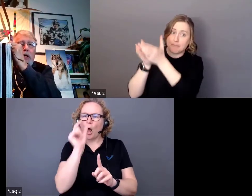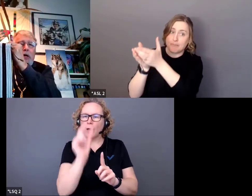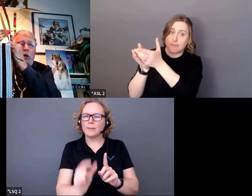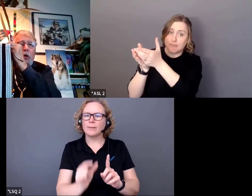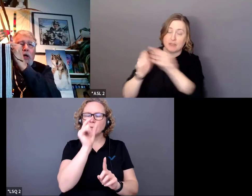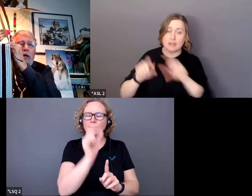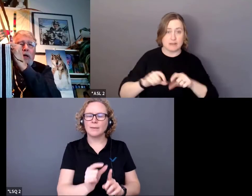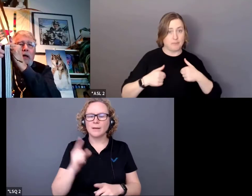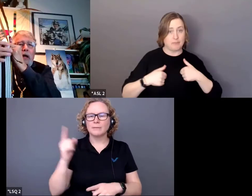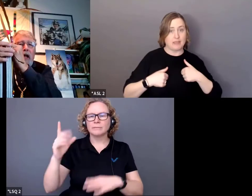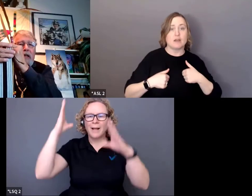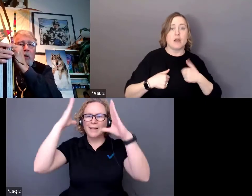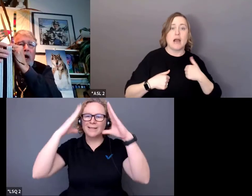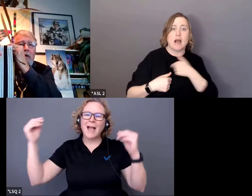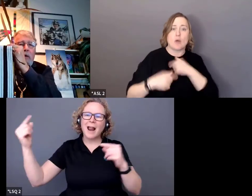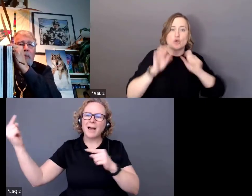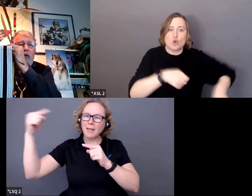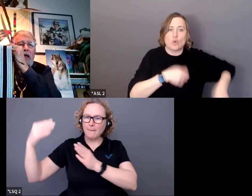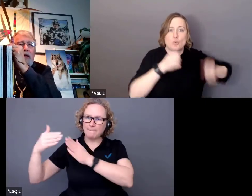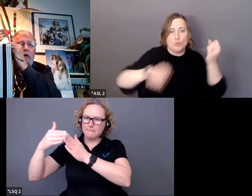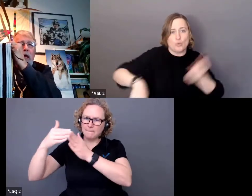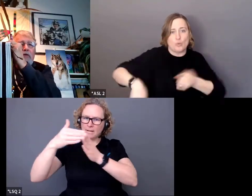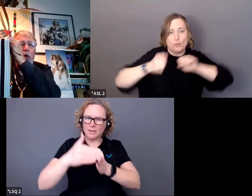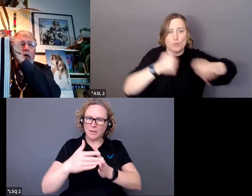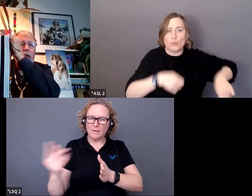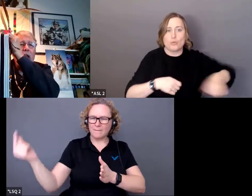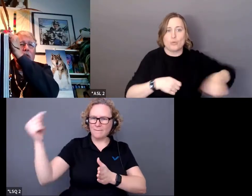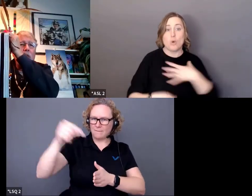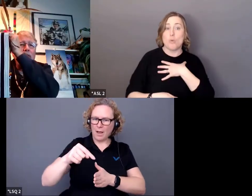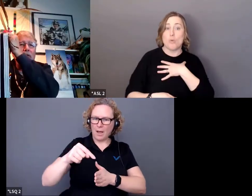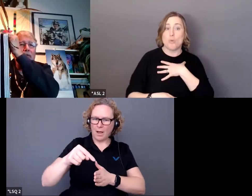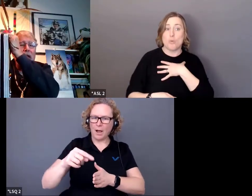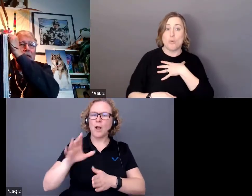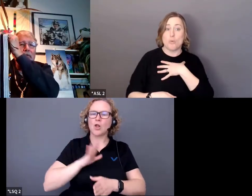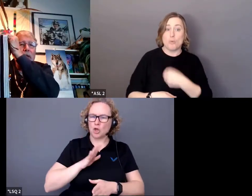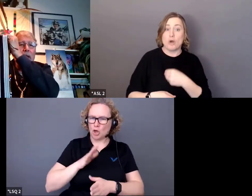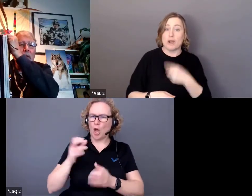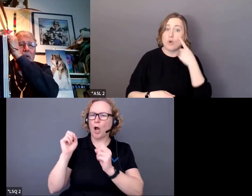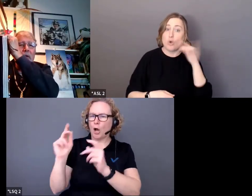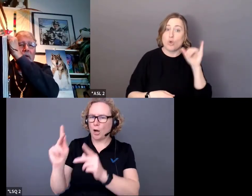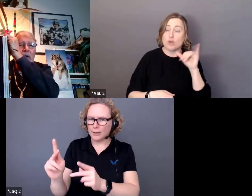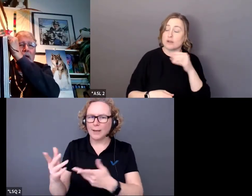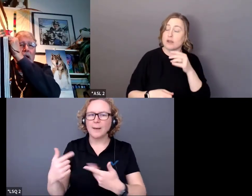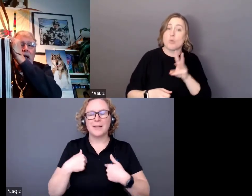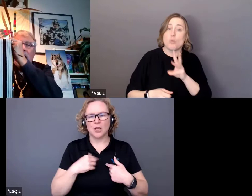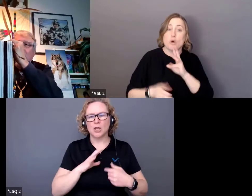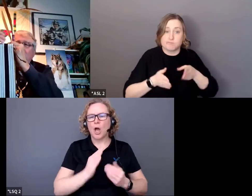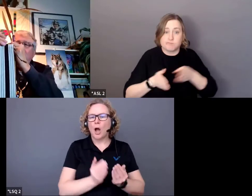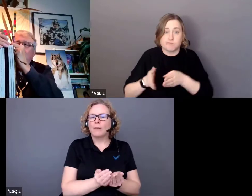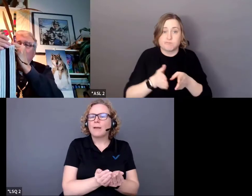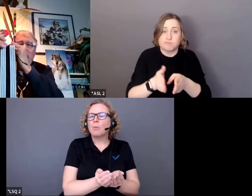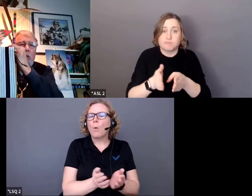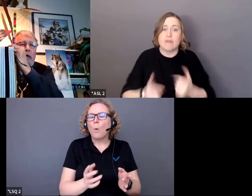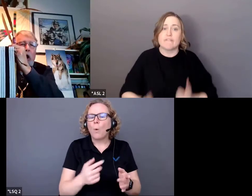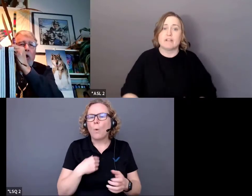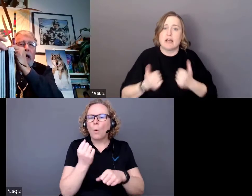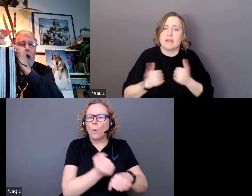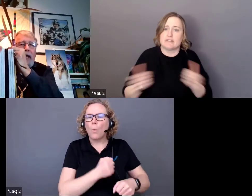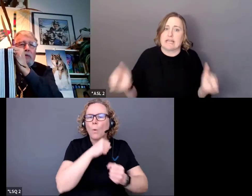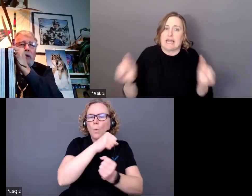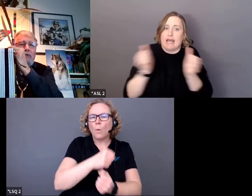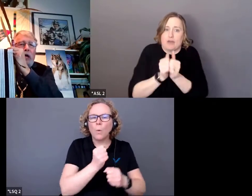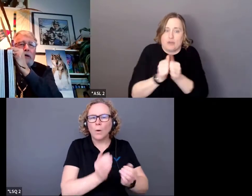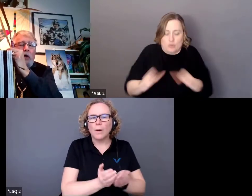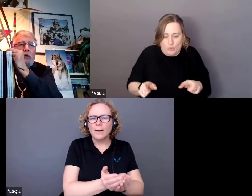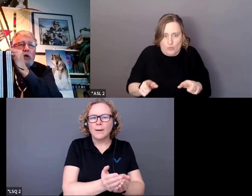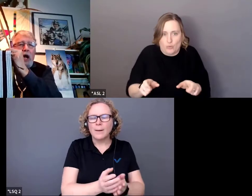us in our canoe. And the white represents us going down the river of life together. And as long as we go down